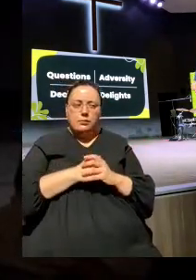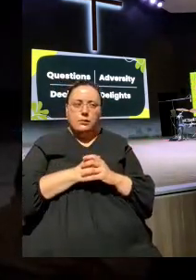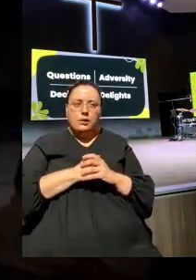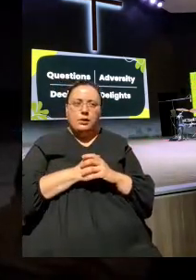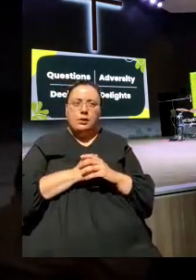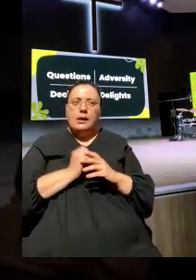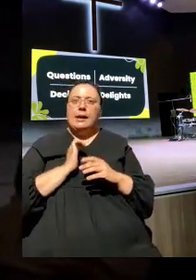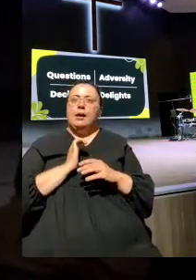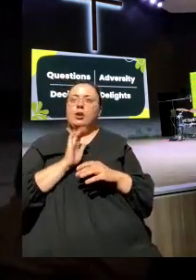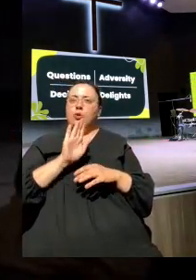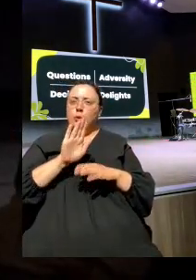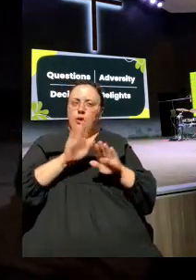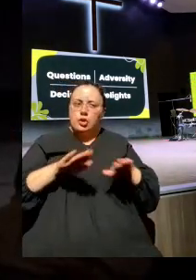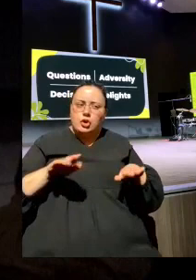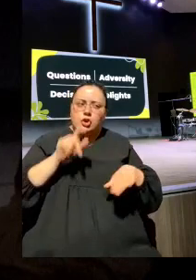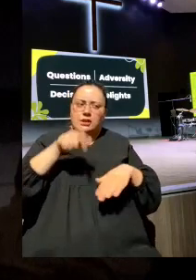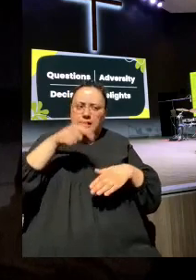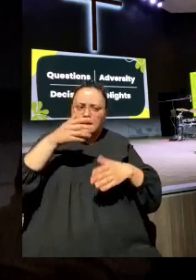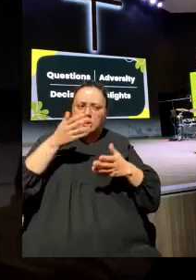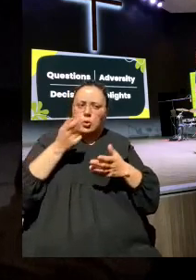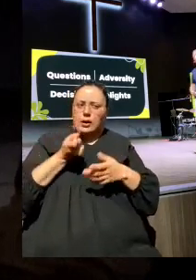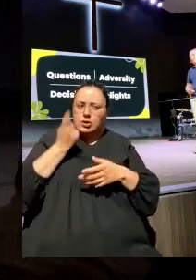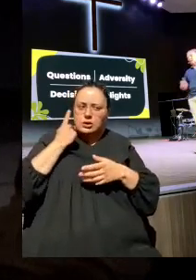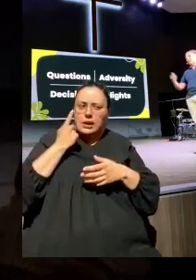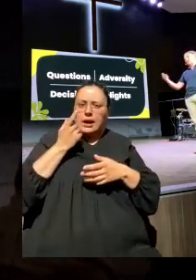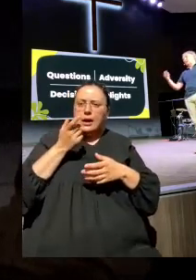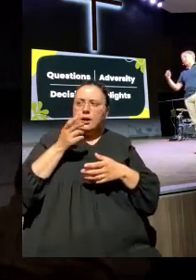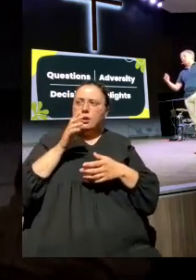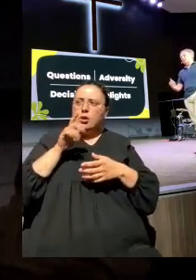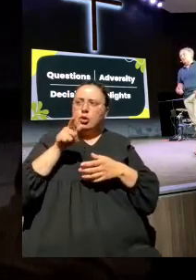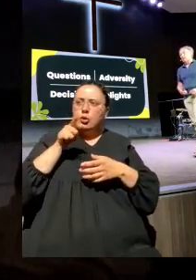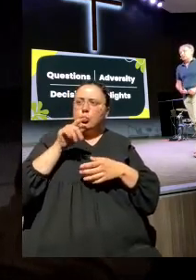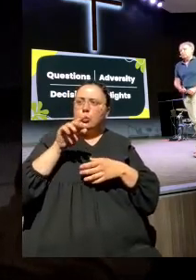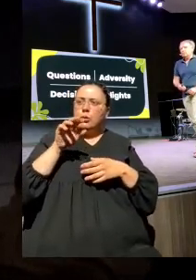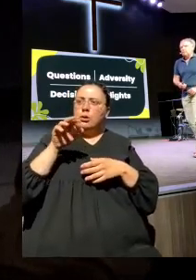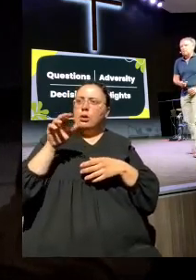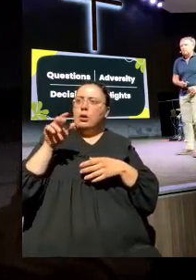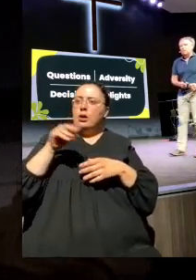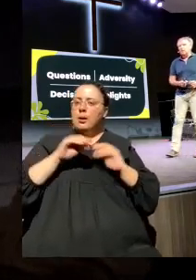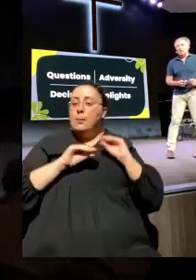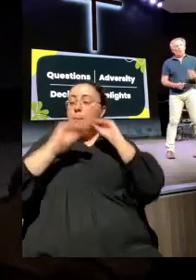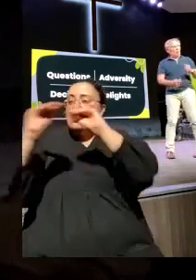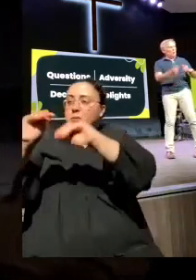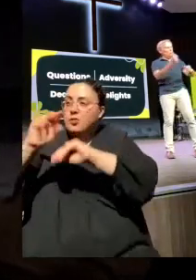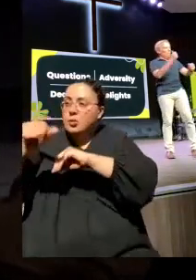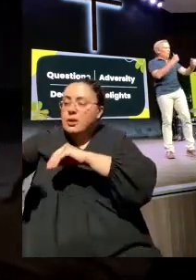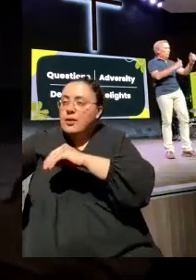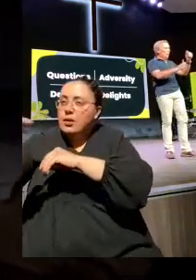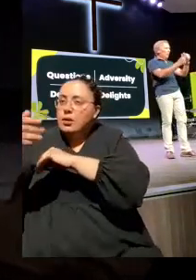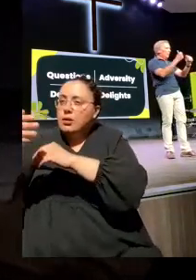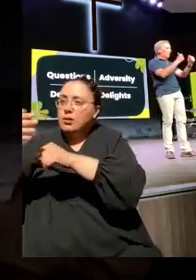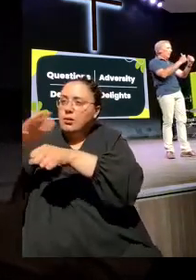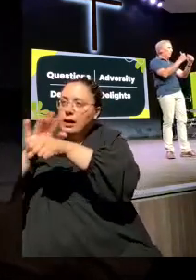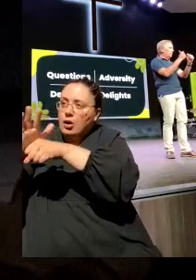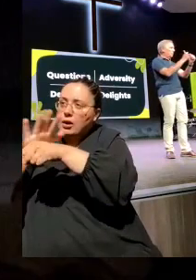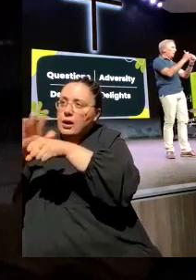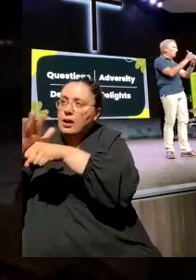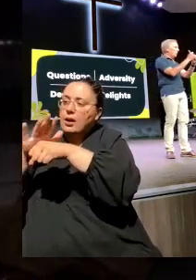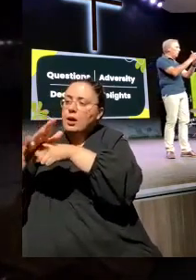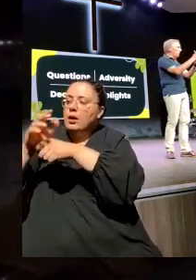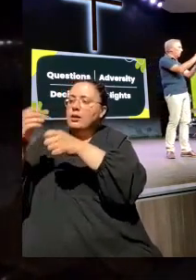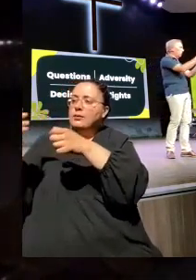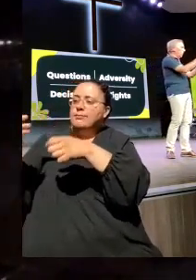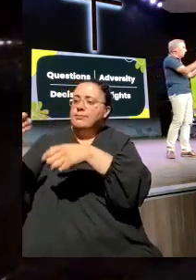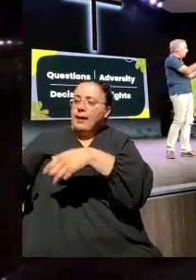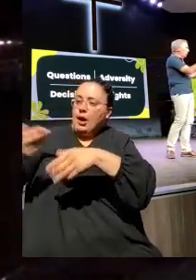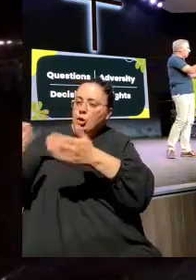moving? How are you choosing what bills to pay? How are you managing financial difficulty? How are you playing this out? Sometimes we